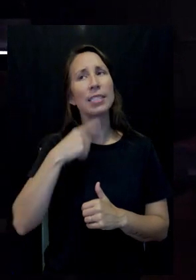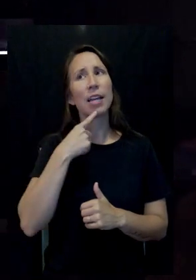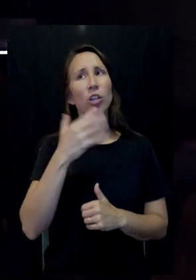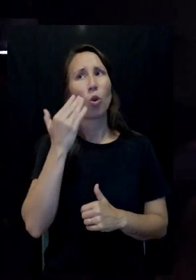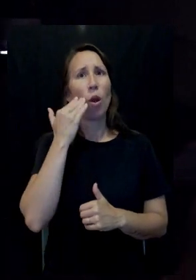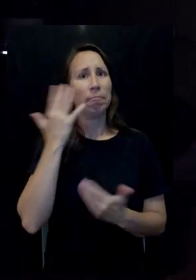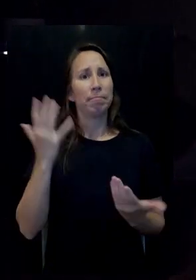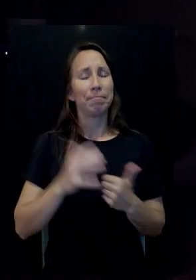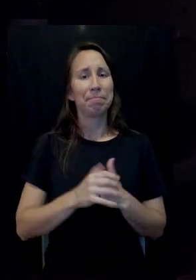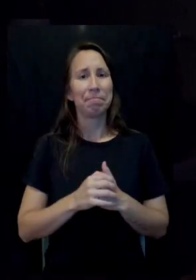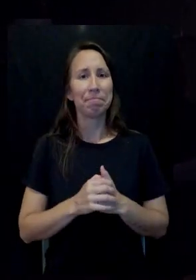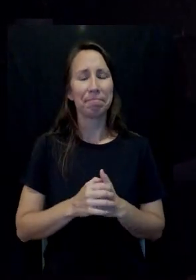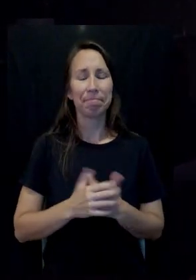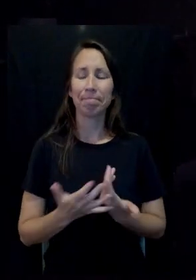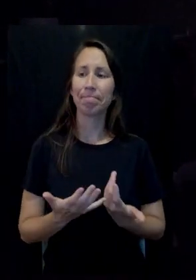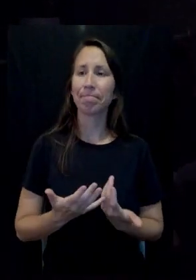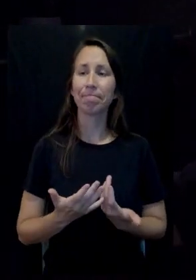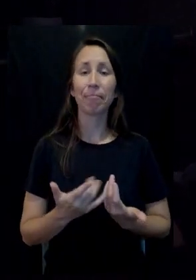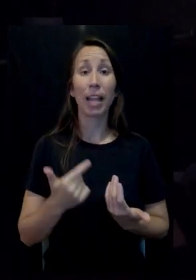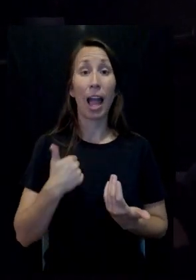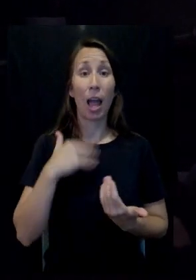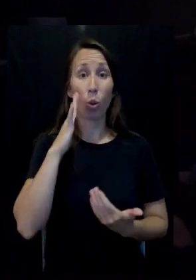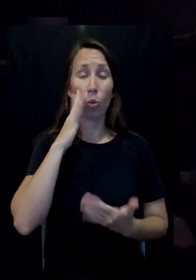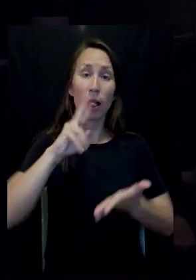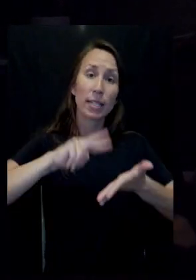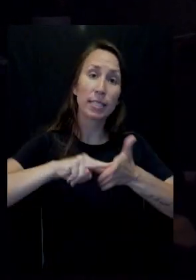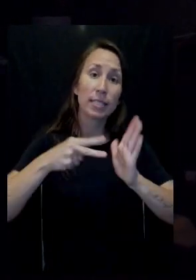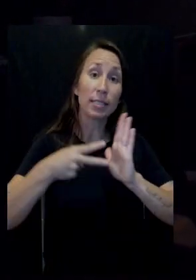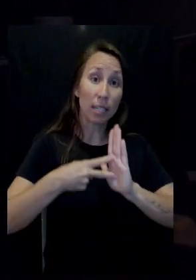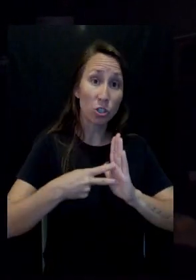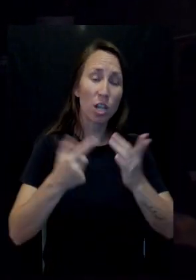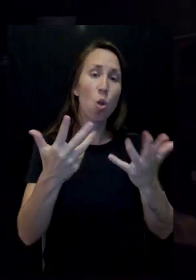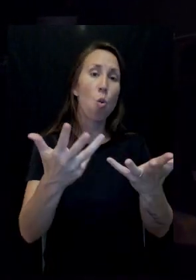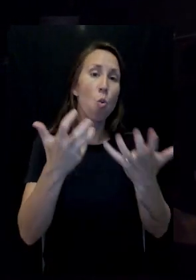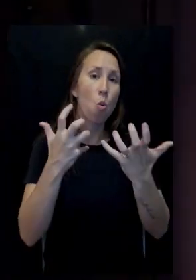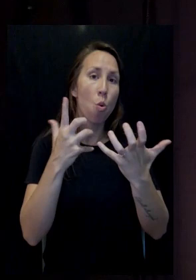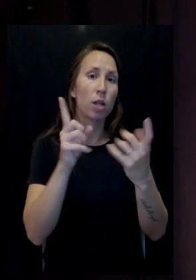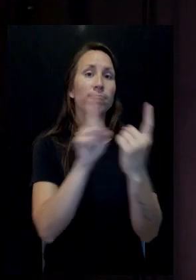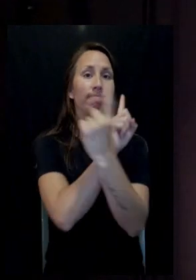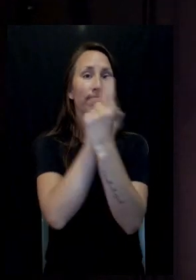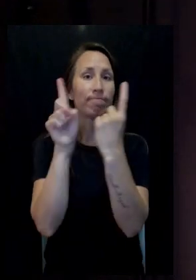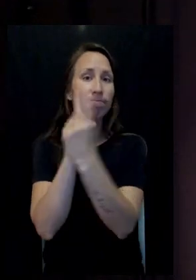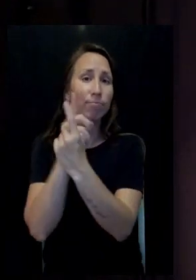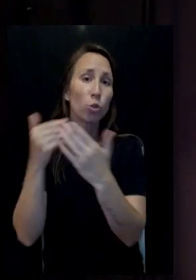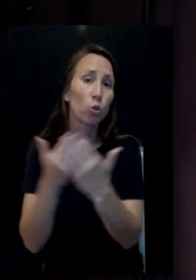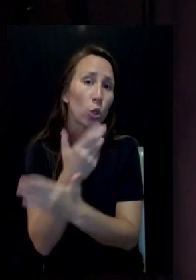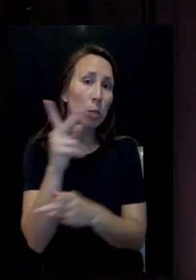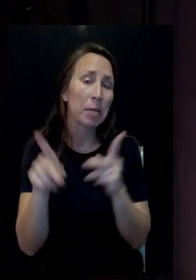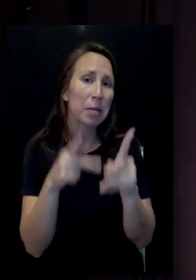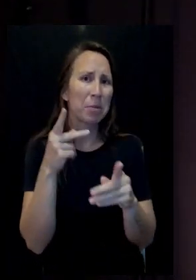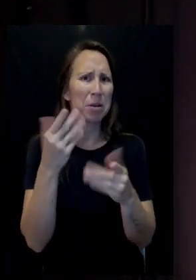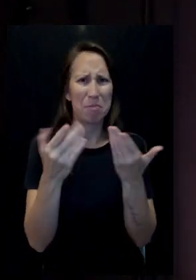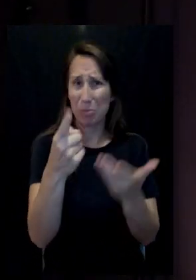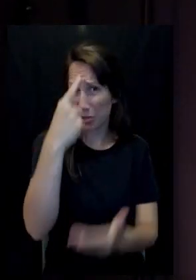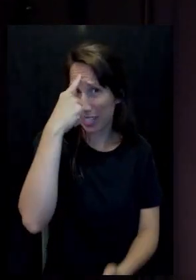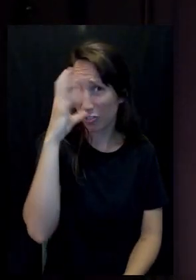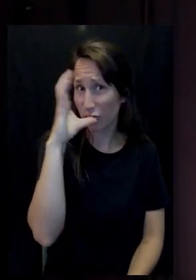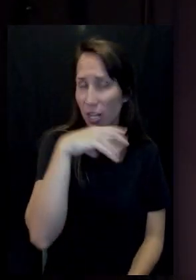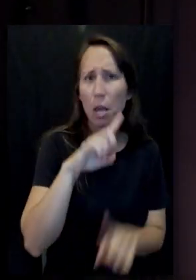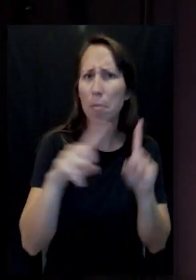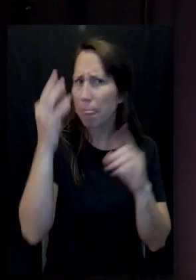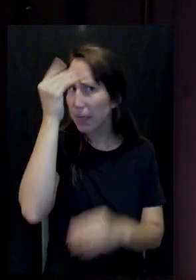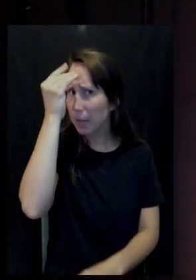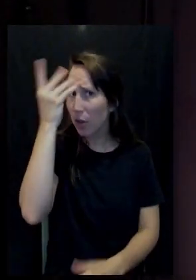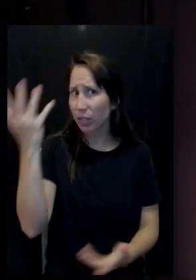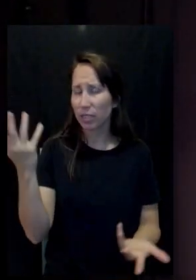while back. I said, you know what, I'm just going to intentionally want to meet new people. You might think that's strange, but I